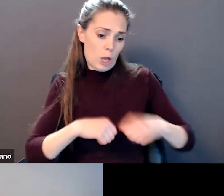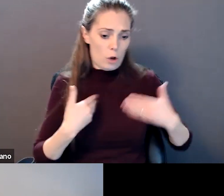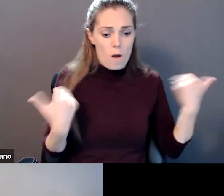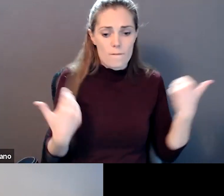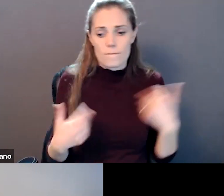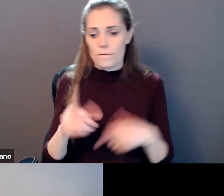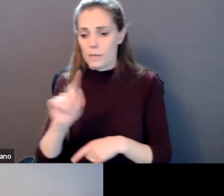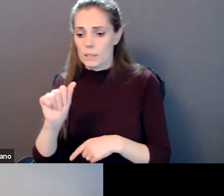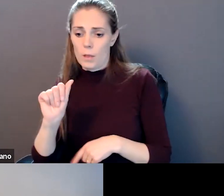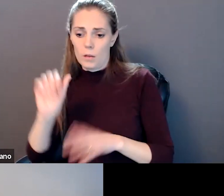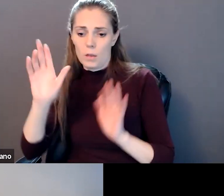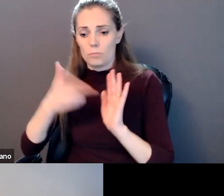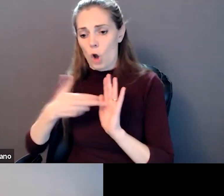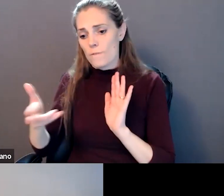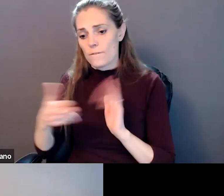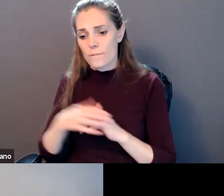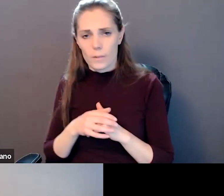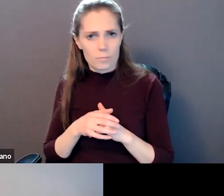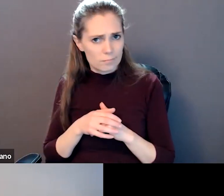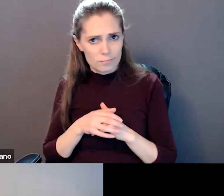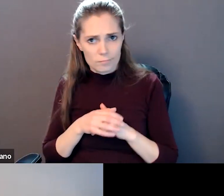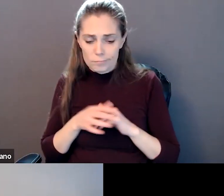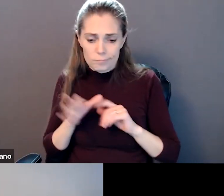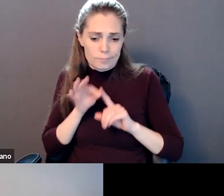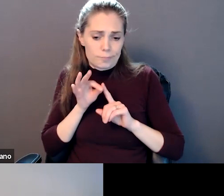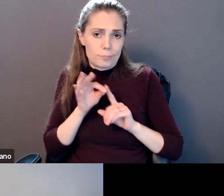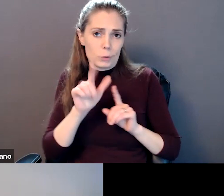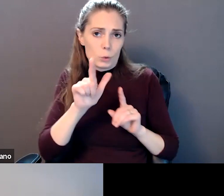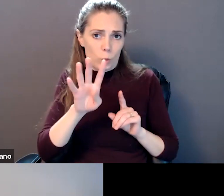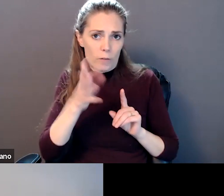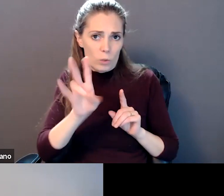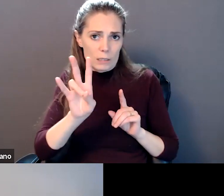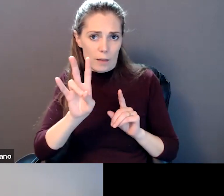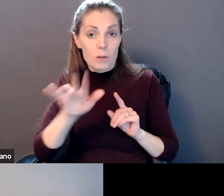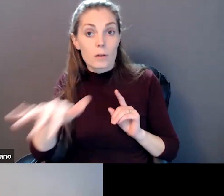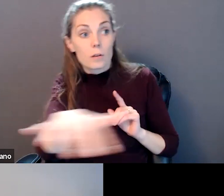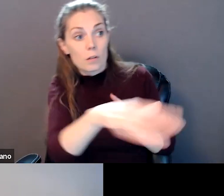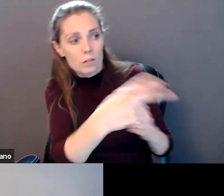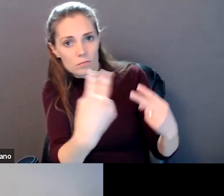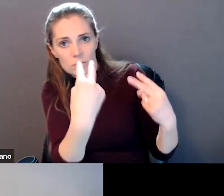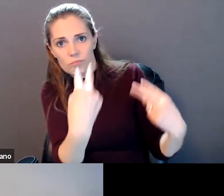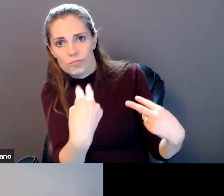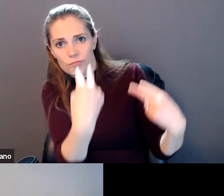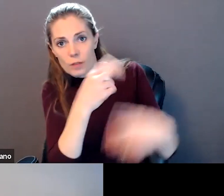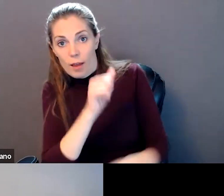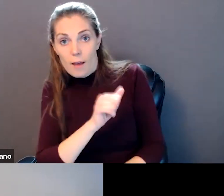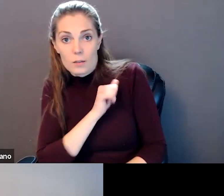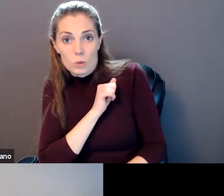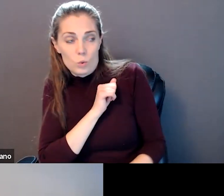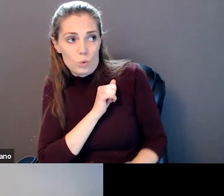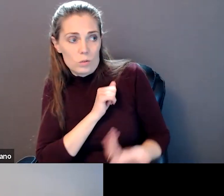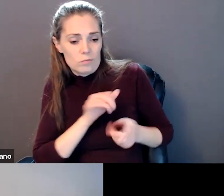people's attitudes and the environment that has never been